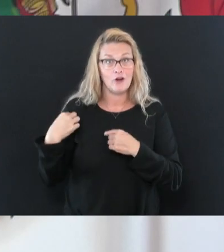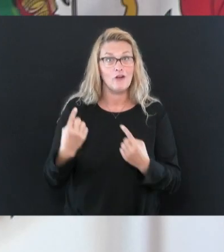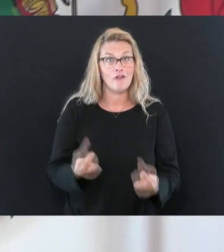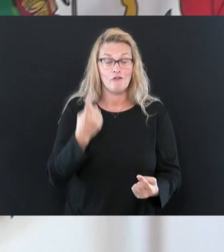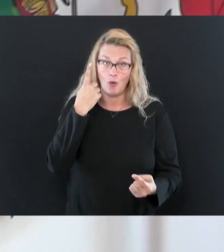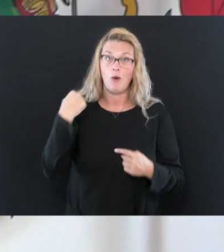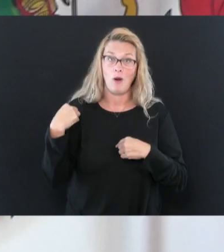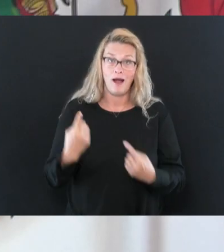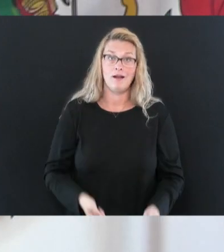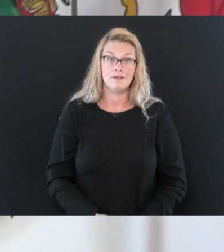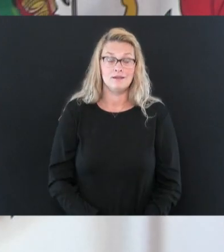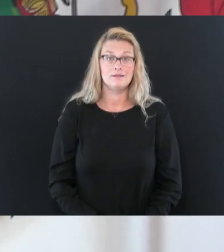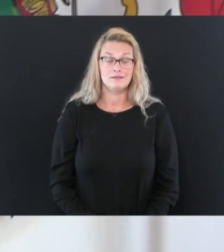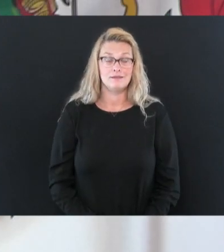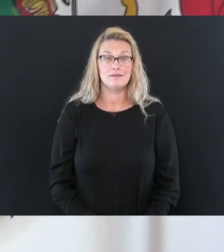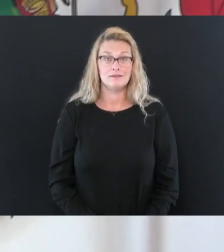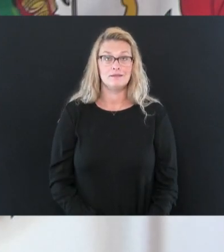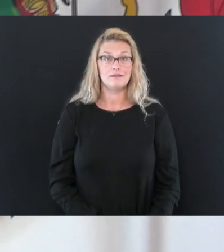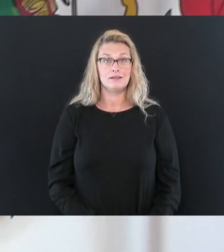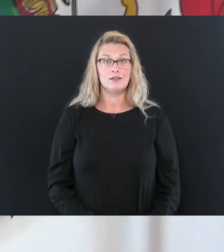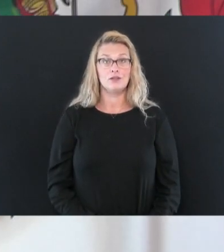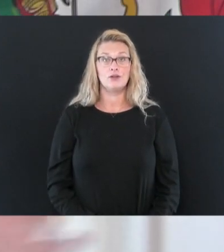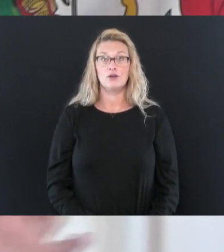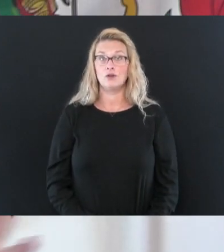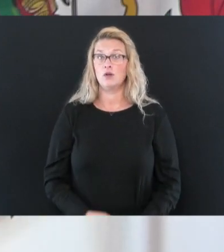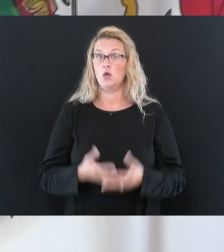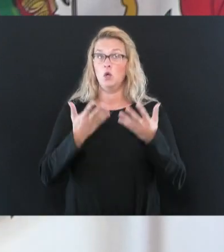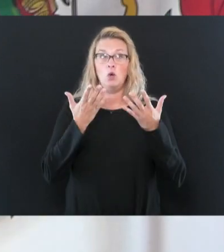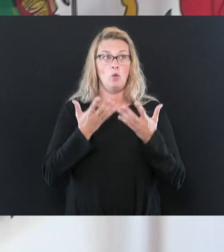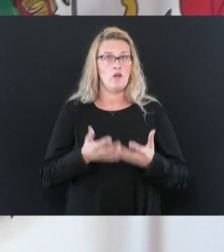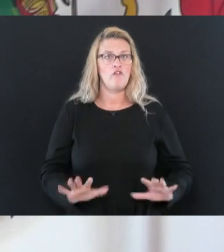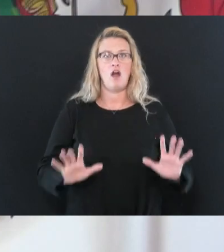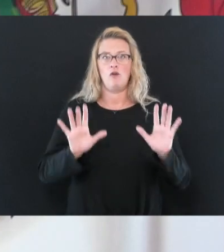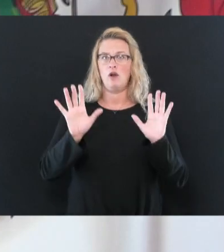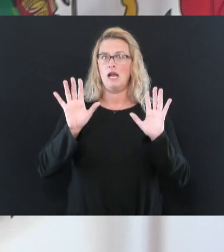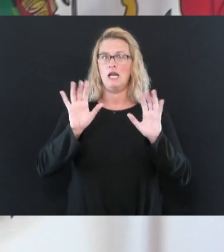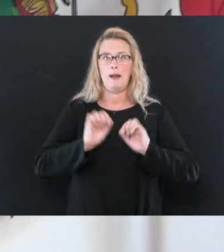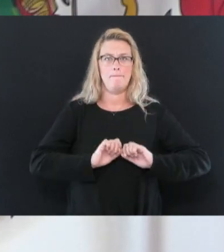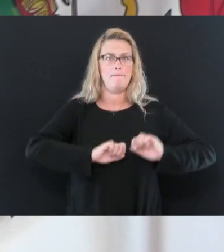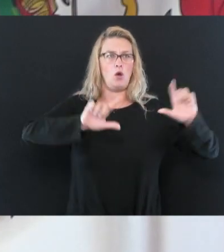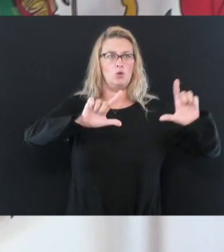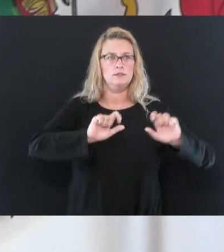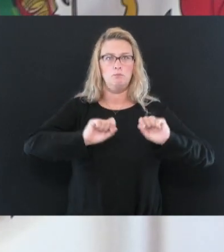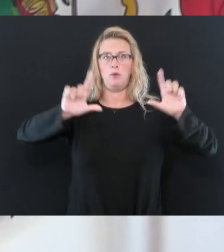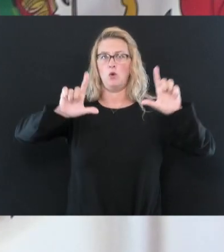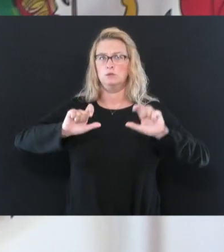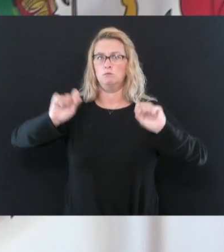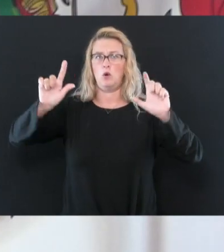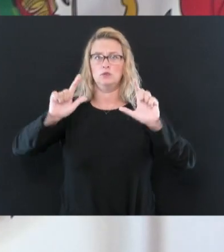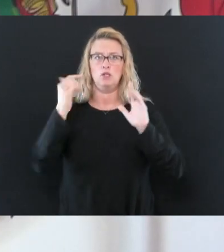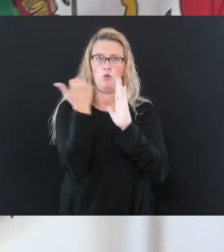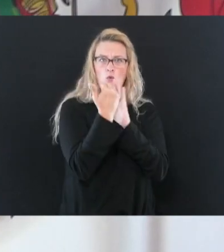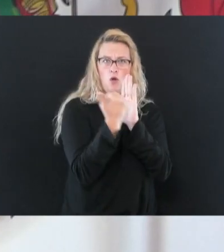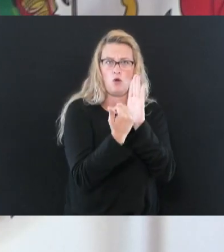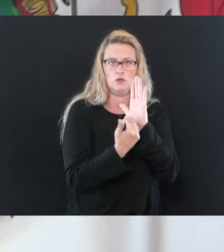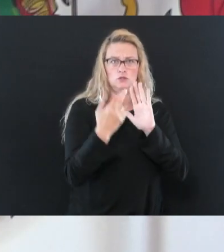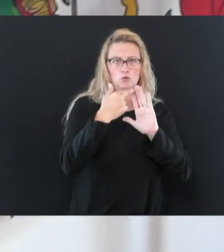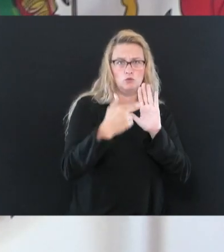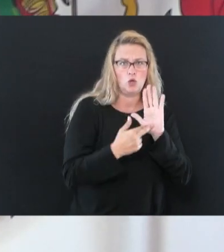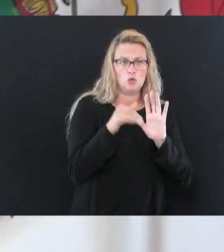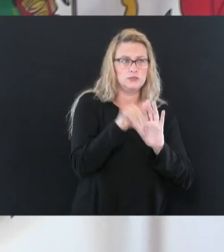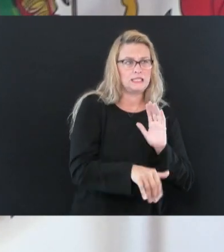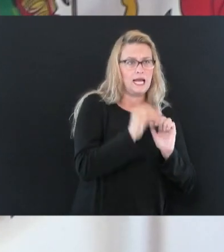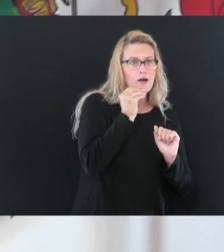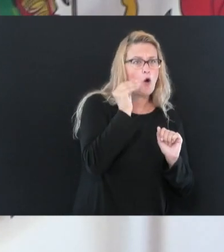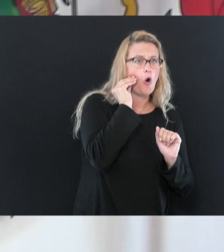while. Now, we have published all of our guidelines for months and months and months as far as our stay-home orders